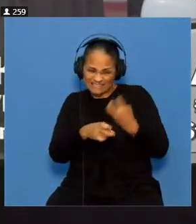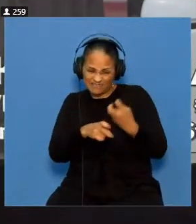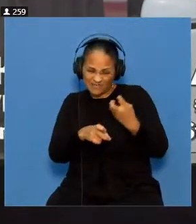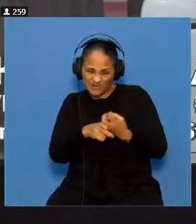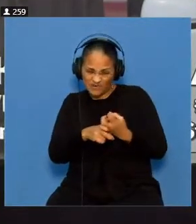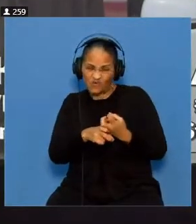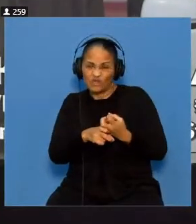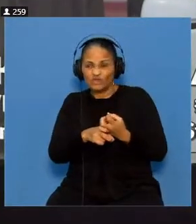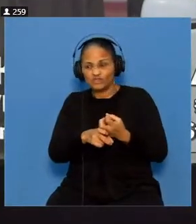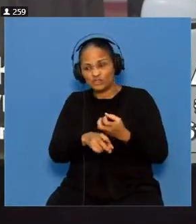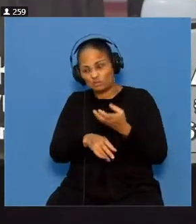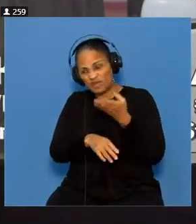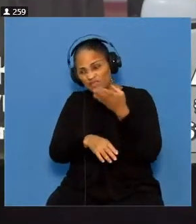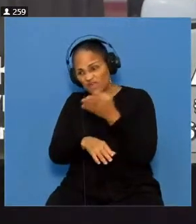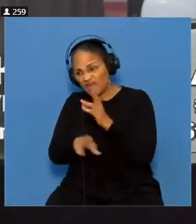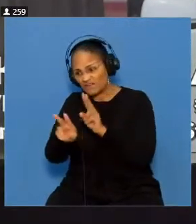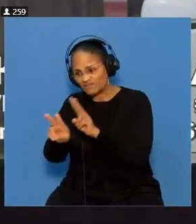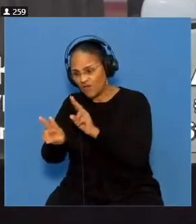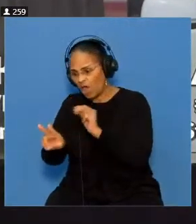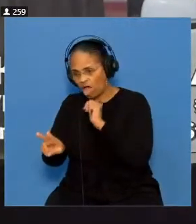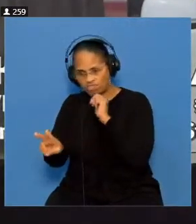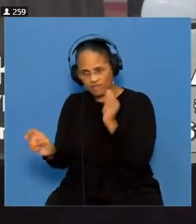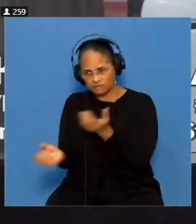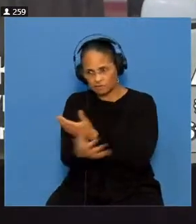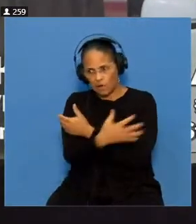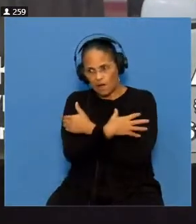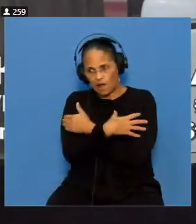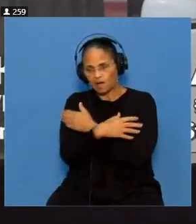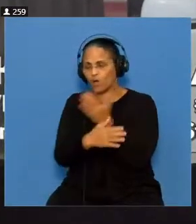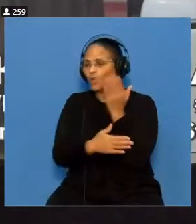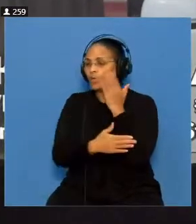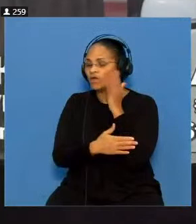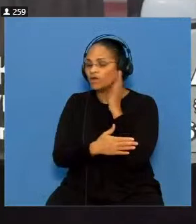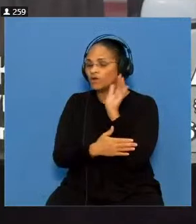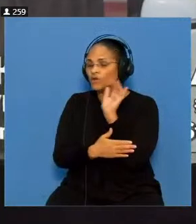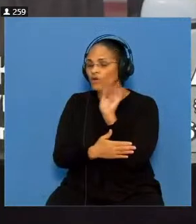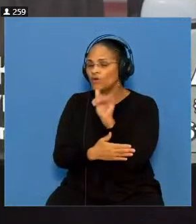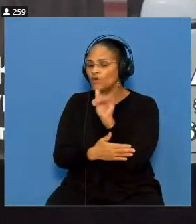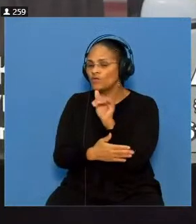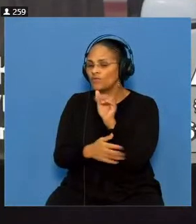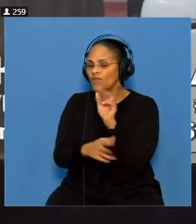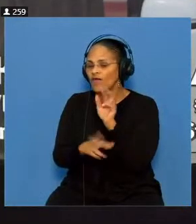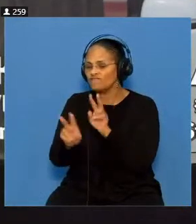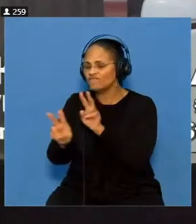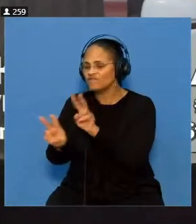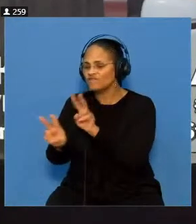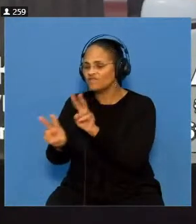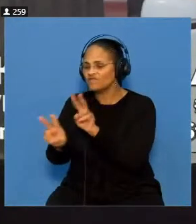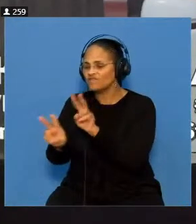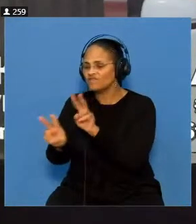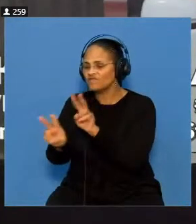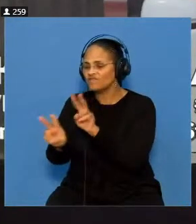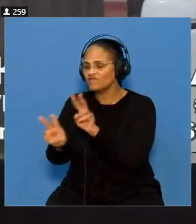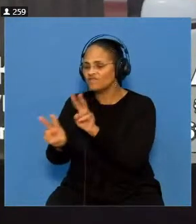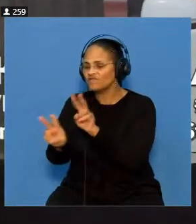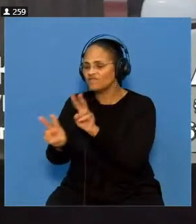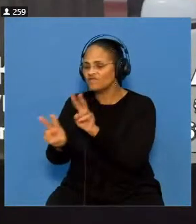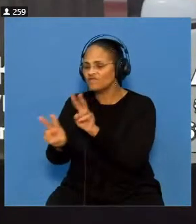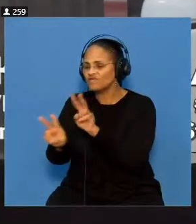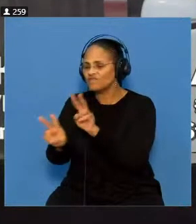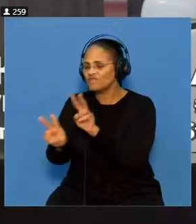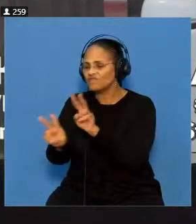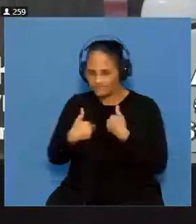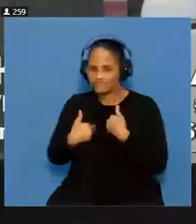be at a funeral and not to hug and embrace. We know that funerals have contributed to some of the